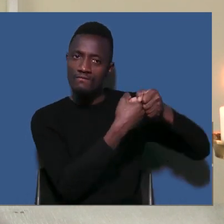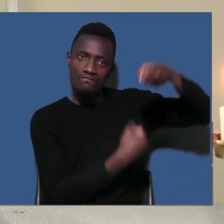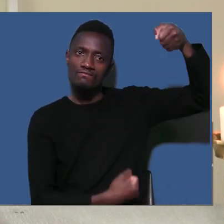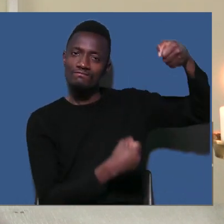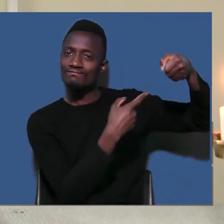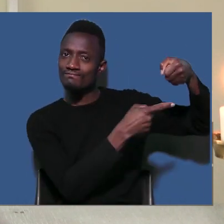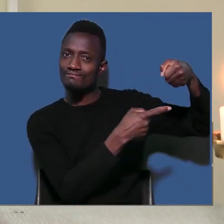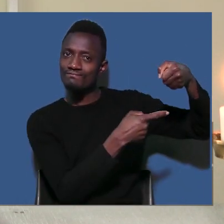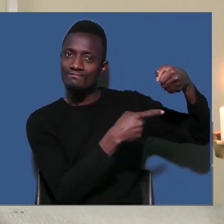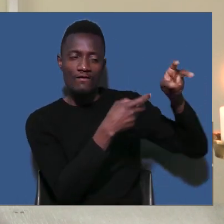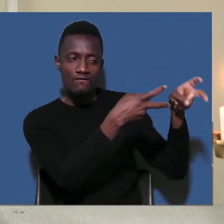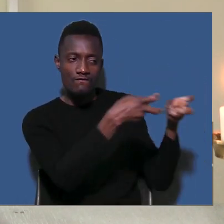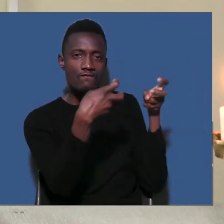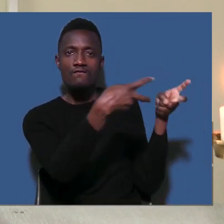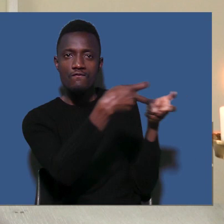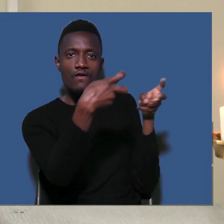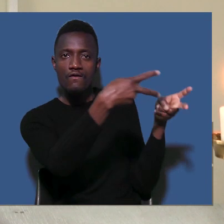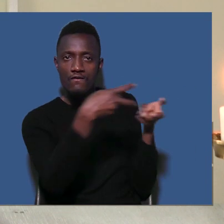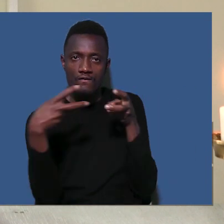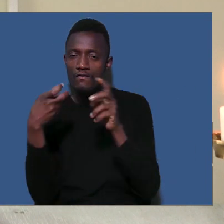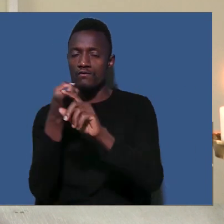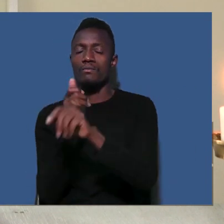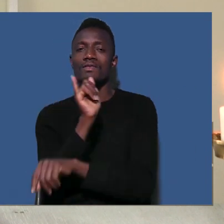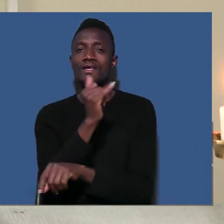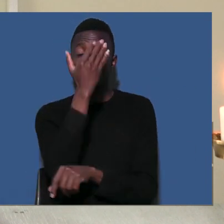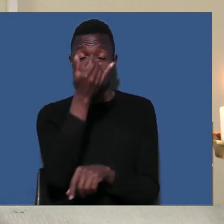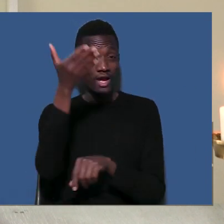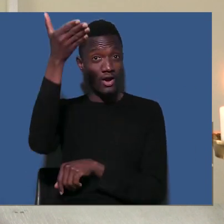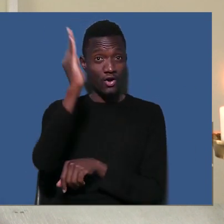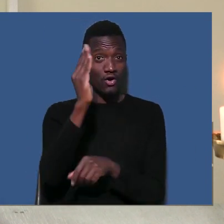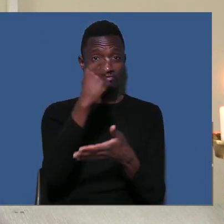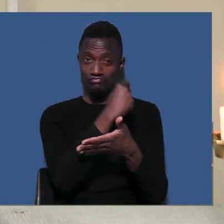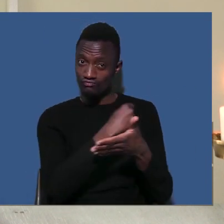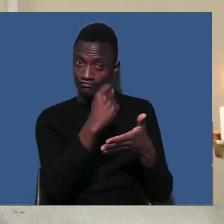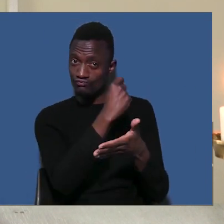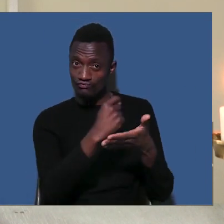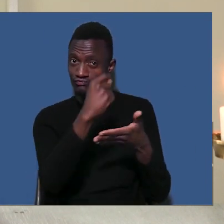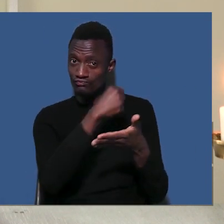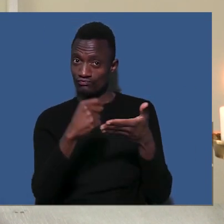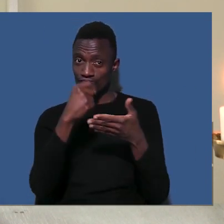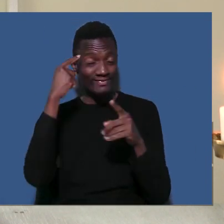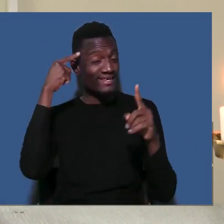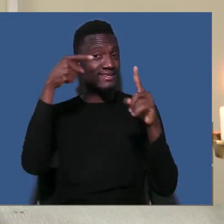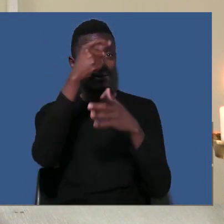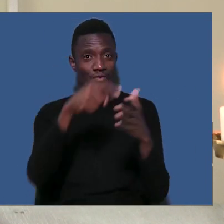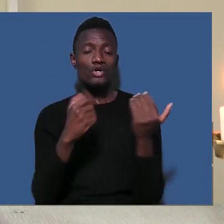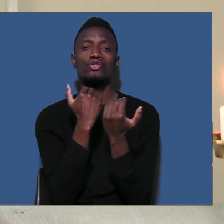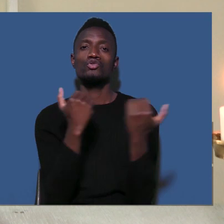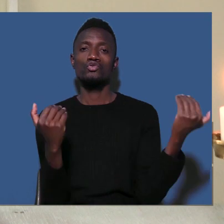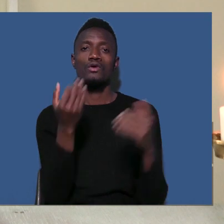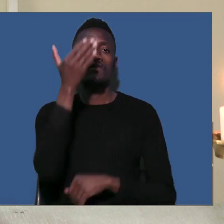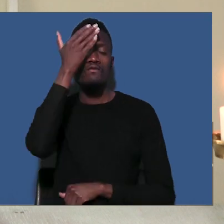that had been written by God for the children, to be used by the children